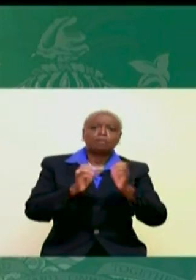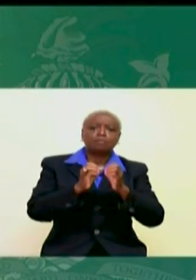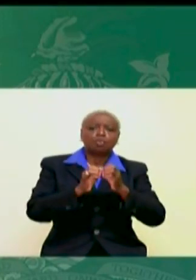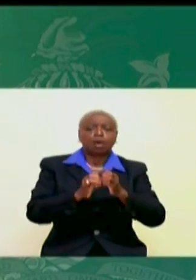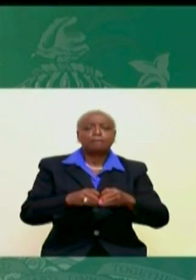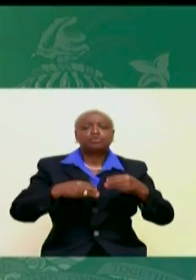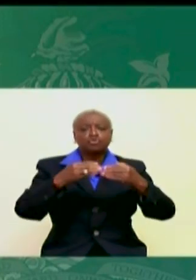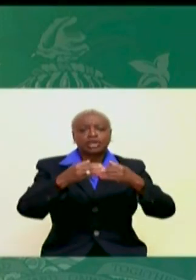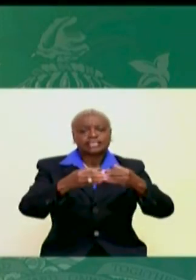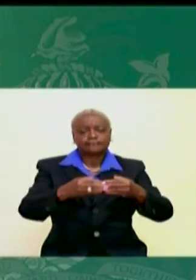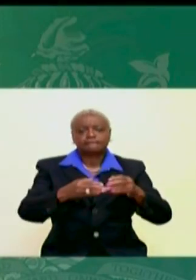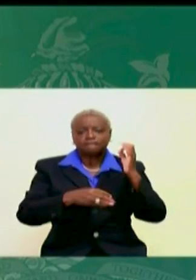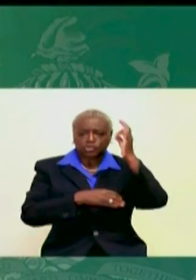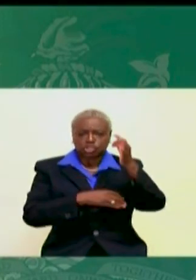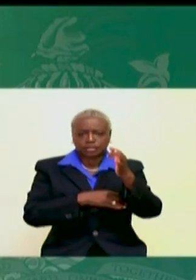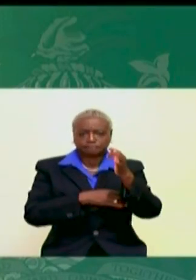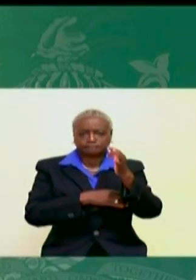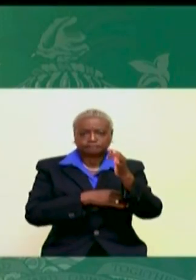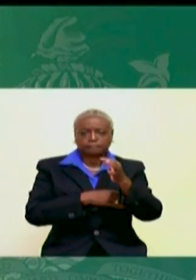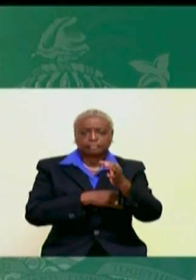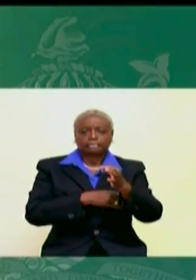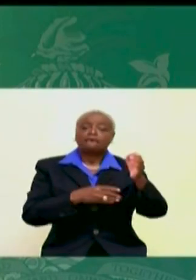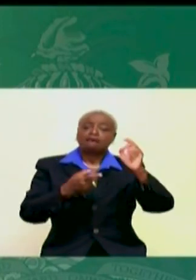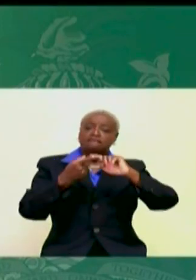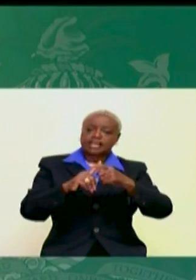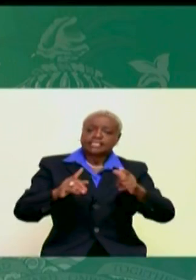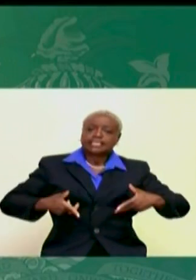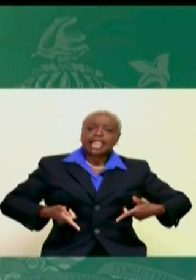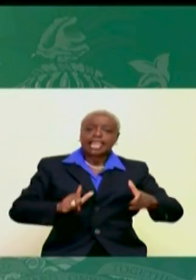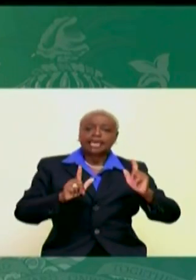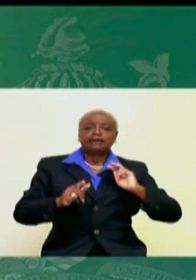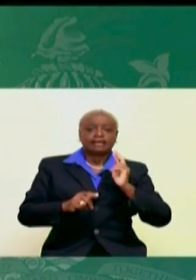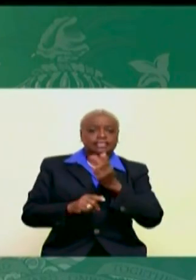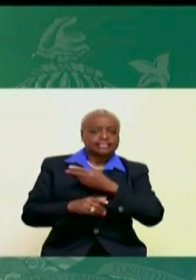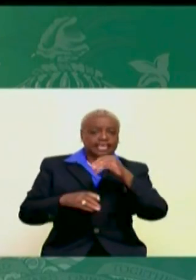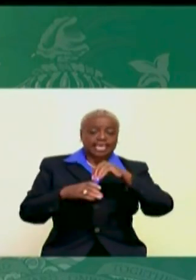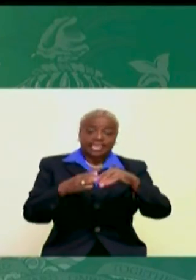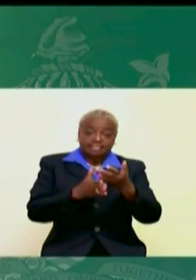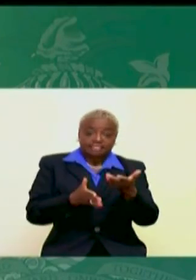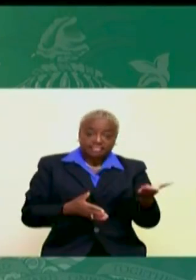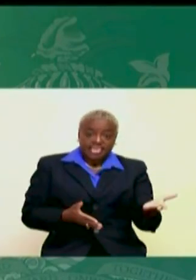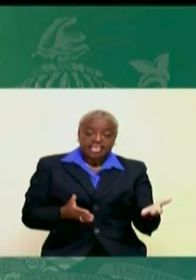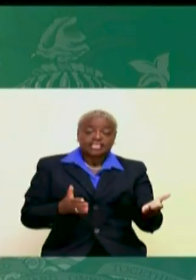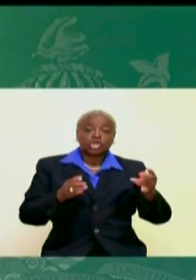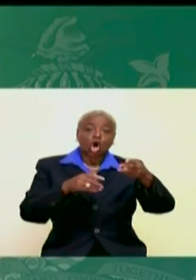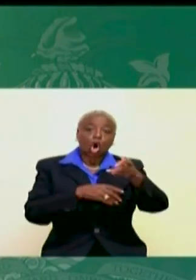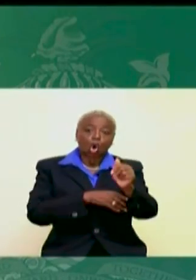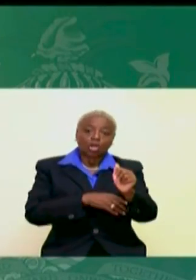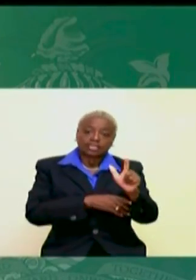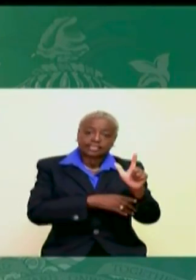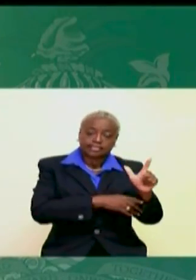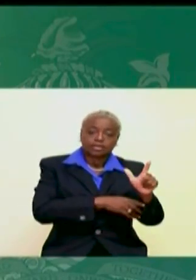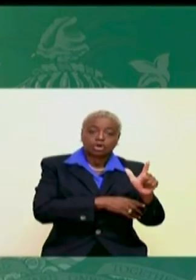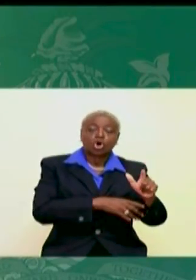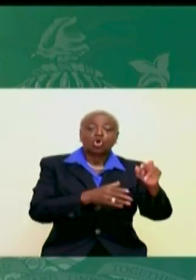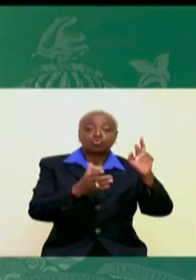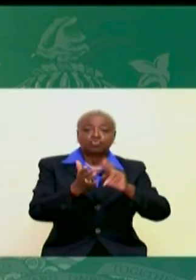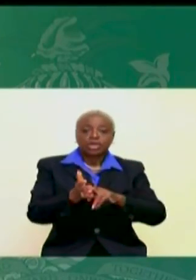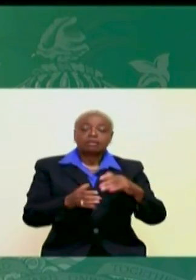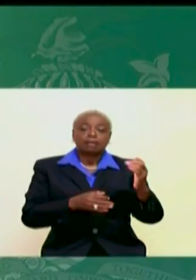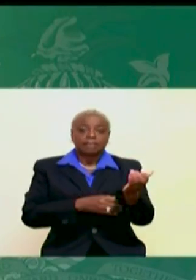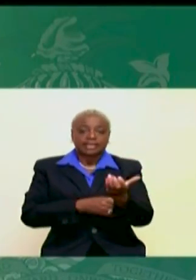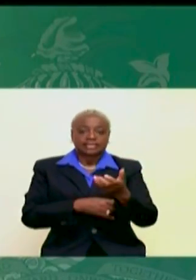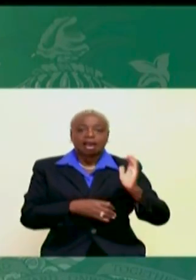future. Colleagues, let us in here, in these halls, recommit ourselves to delivering to